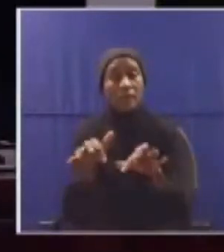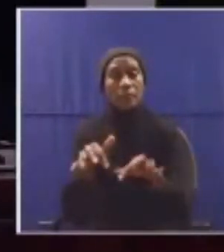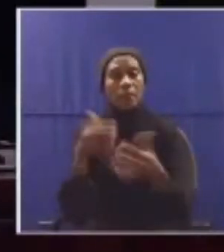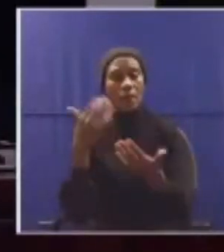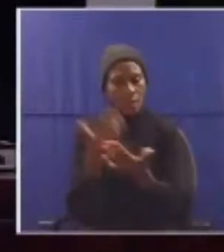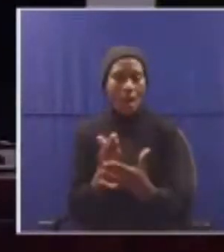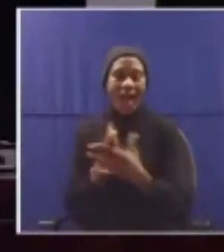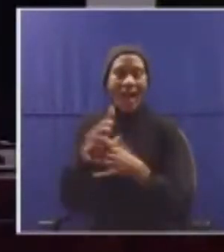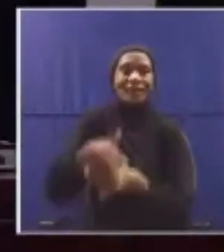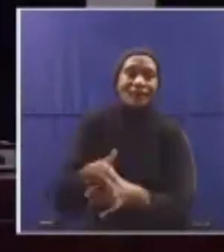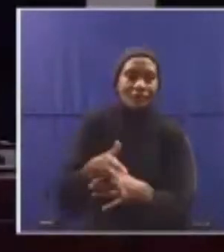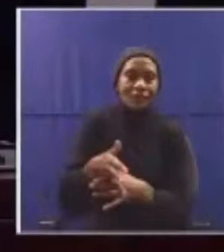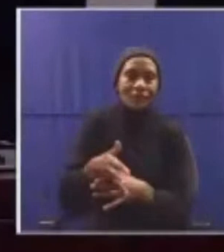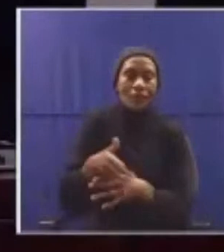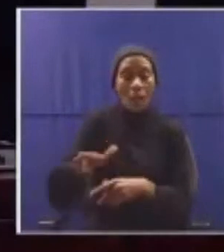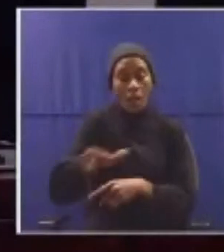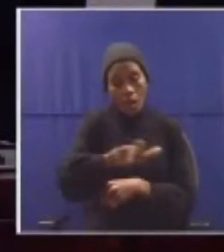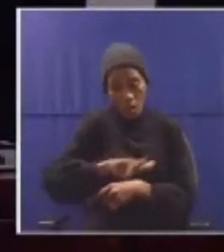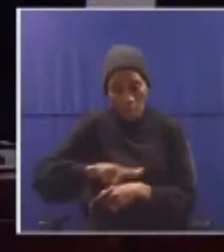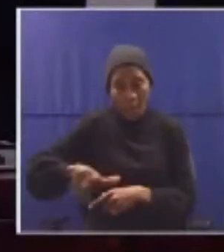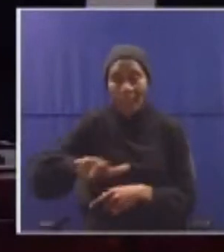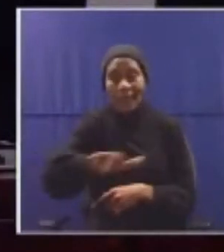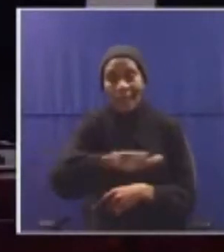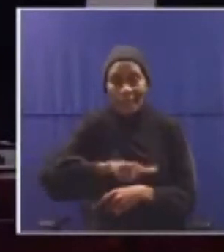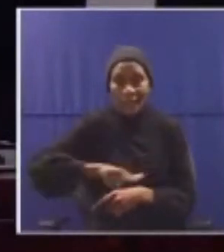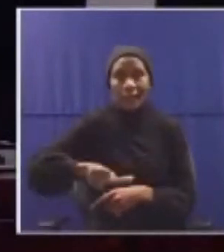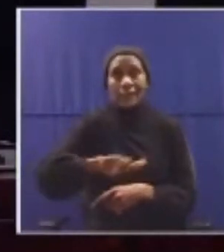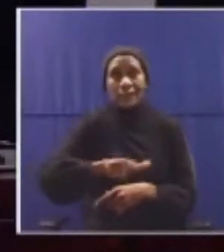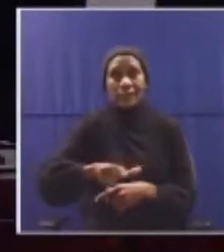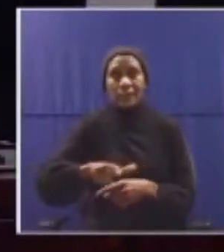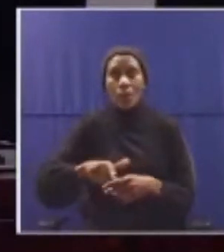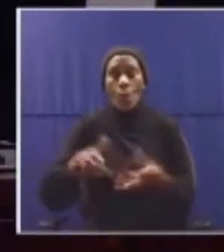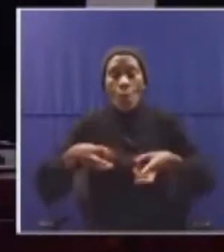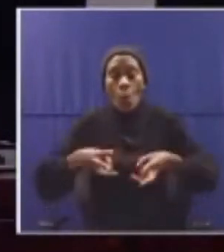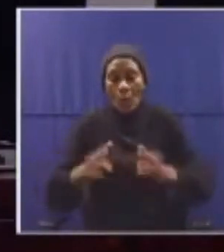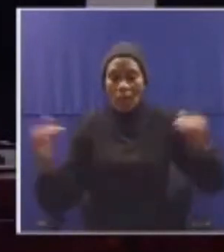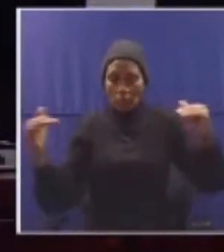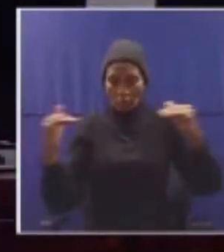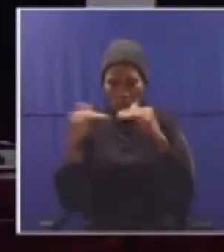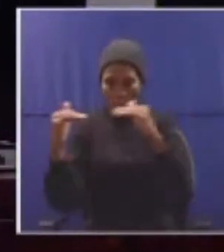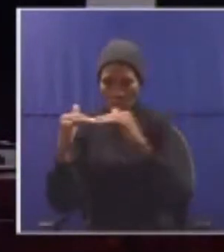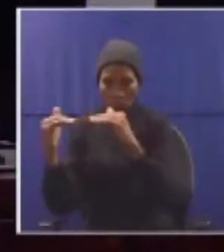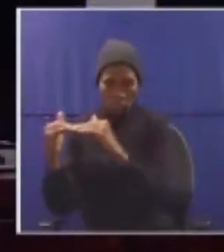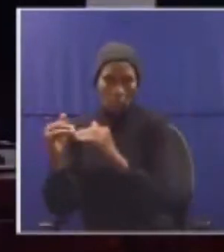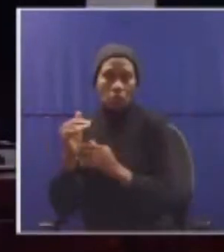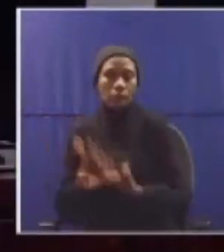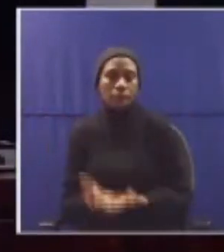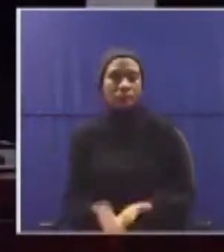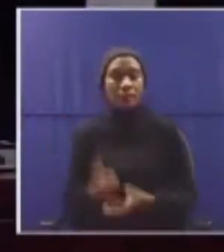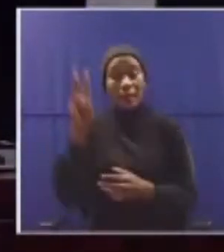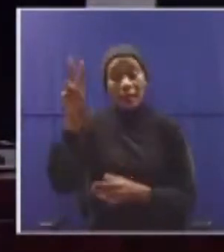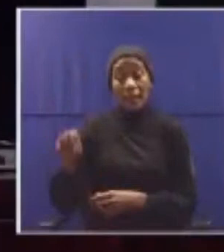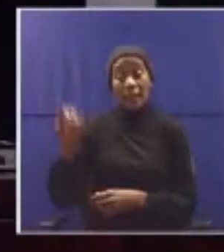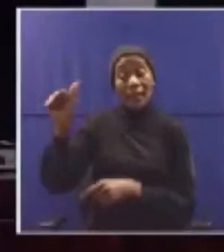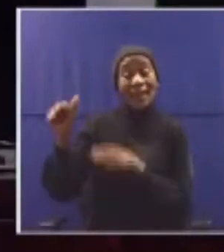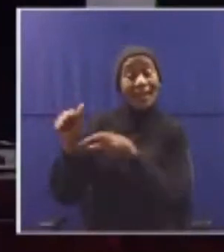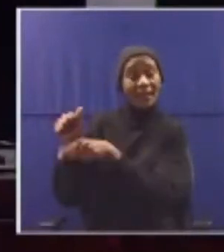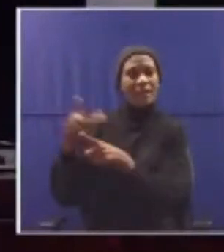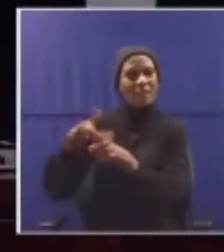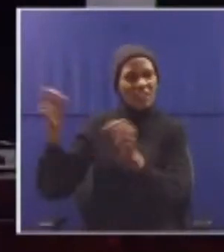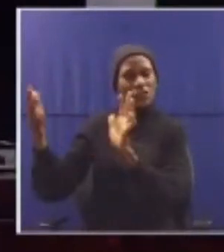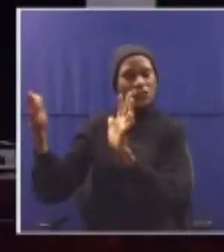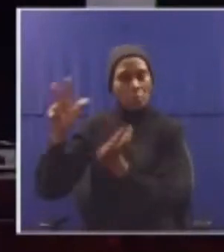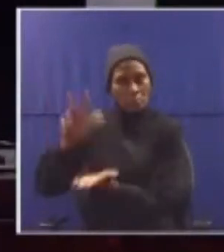gain access to land on an equitable basis. The National Assembly has passed